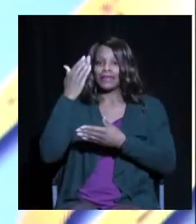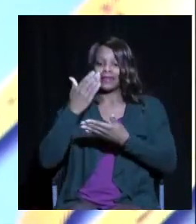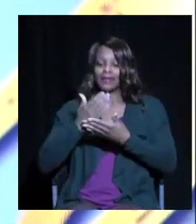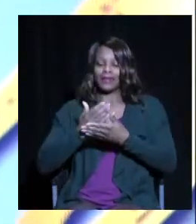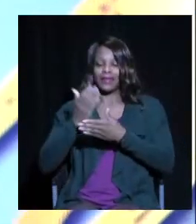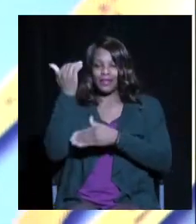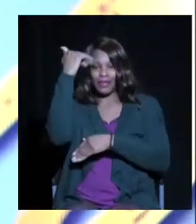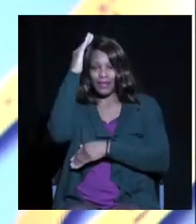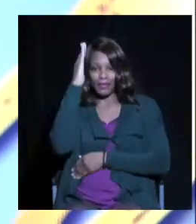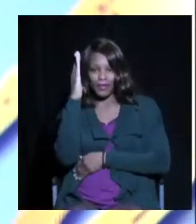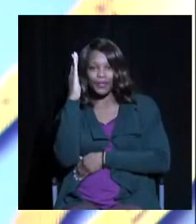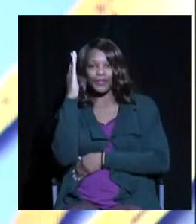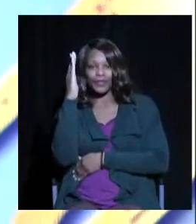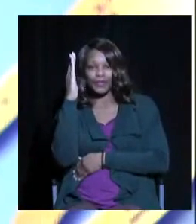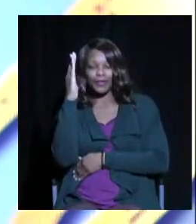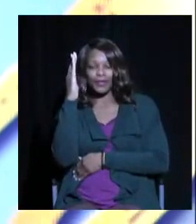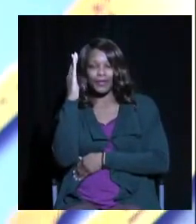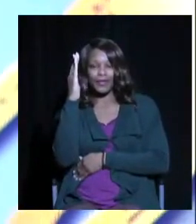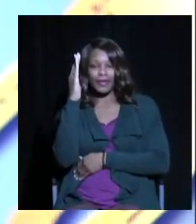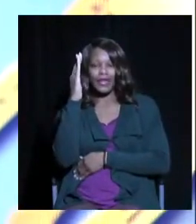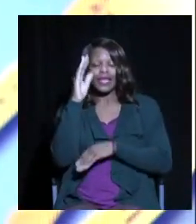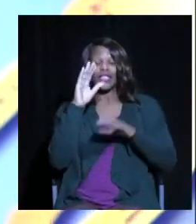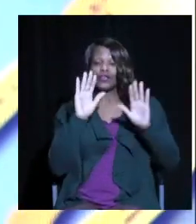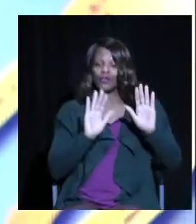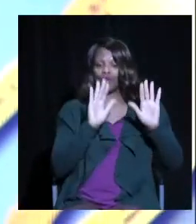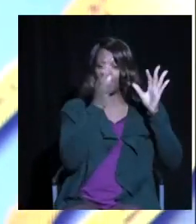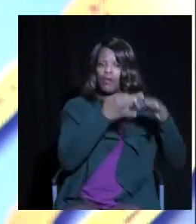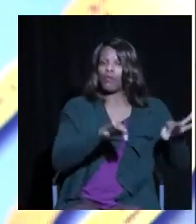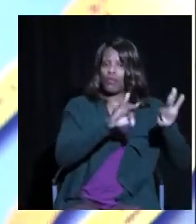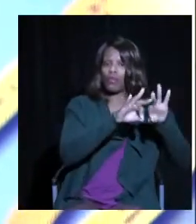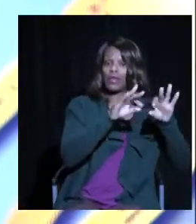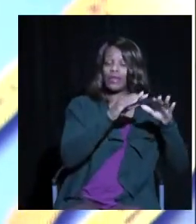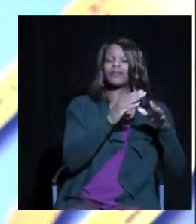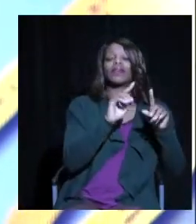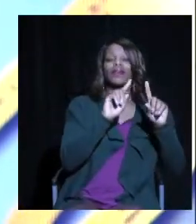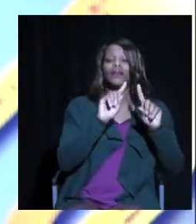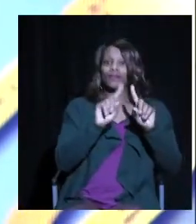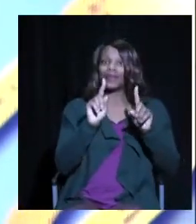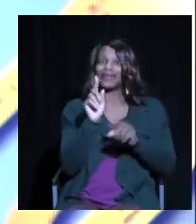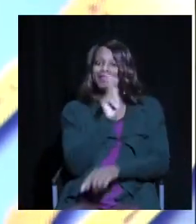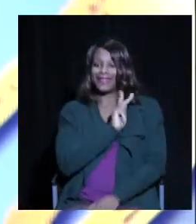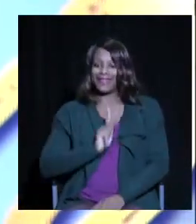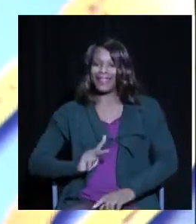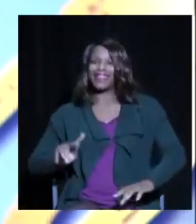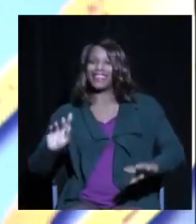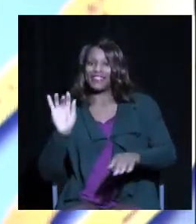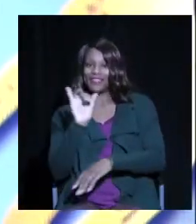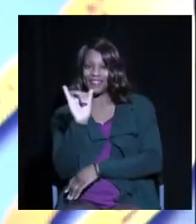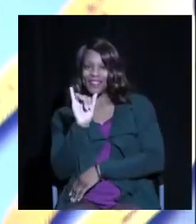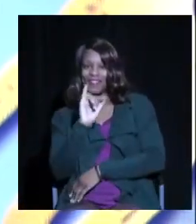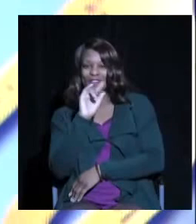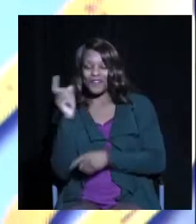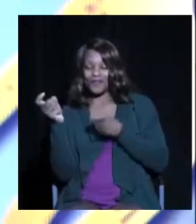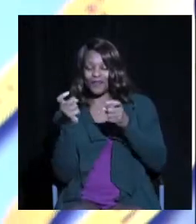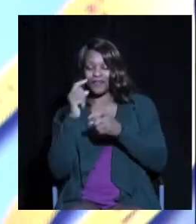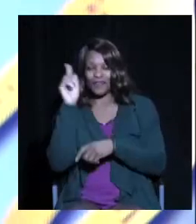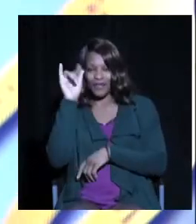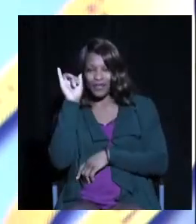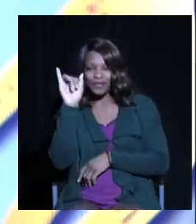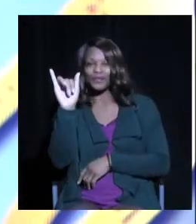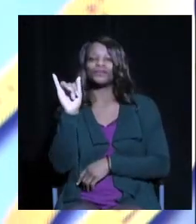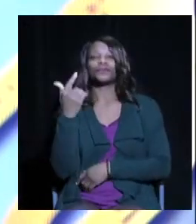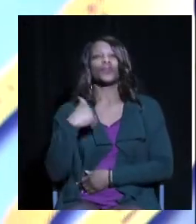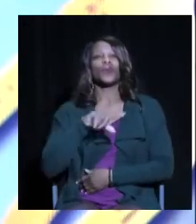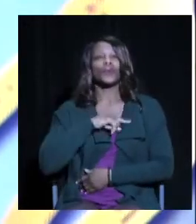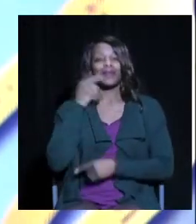High. Not only will he be do something important in the world, he will be a king that reigns forever. And when